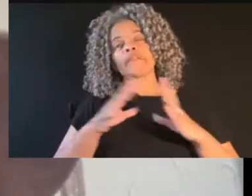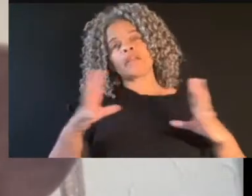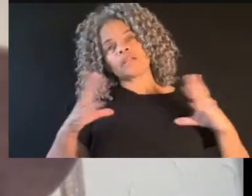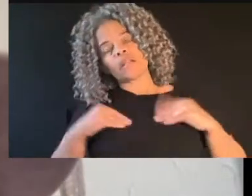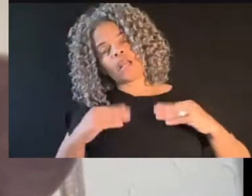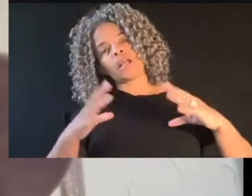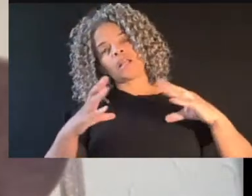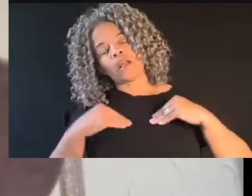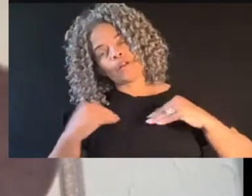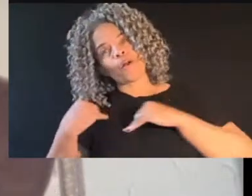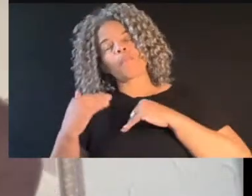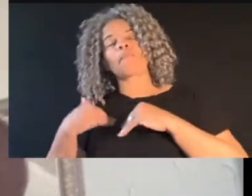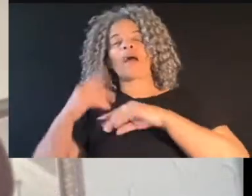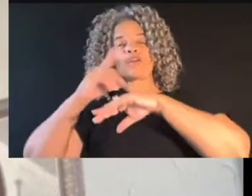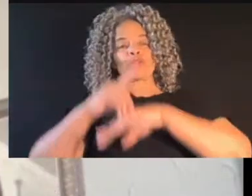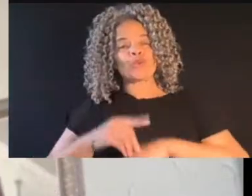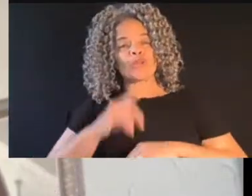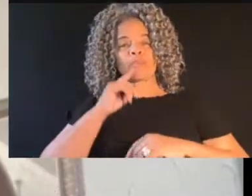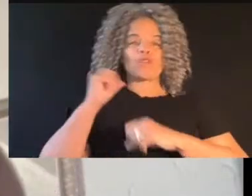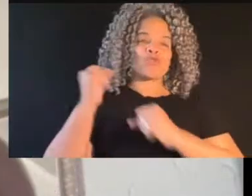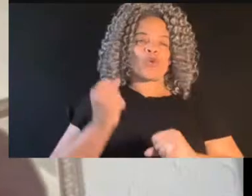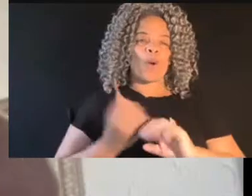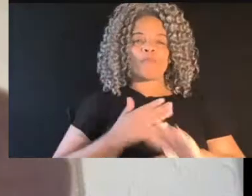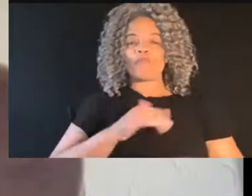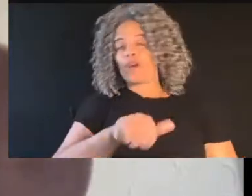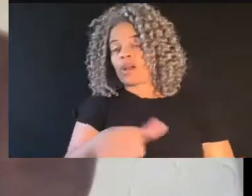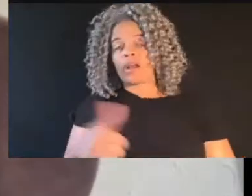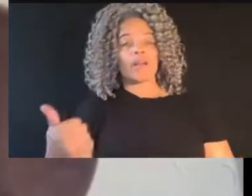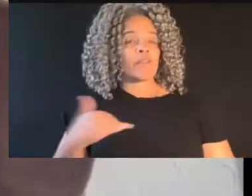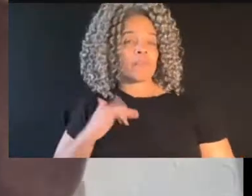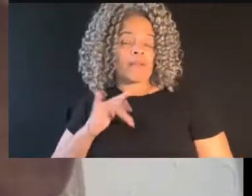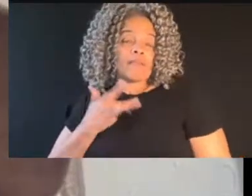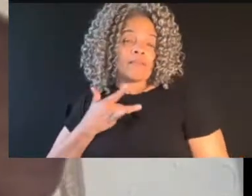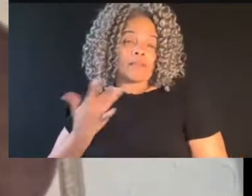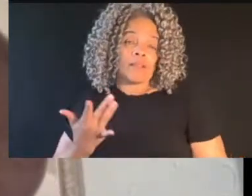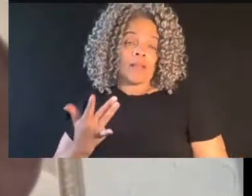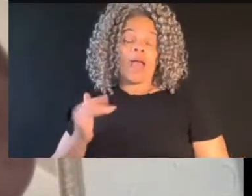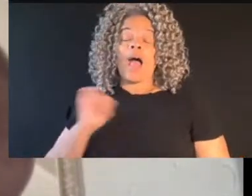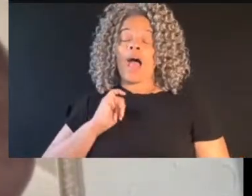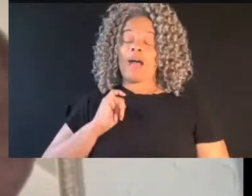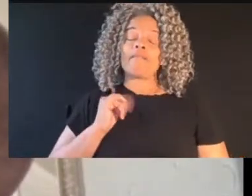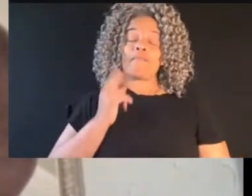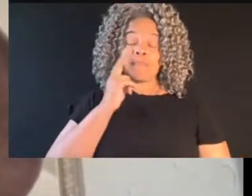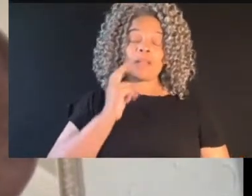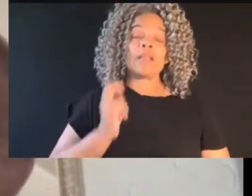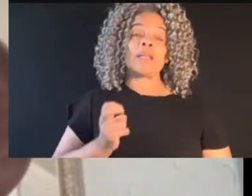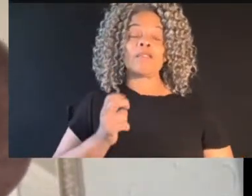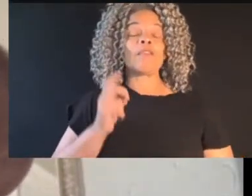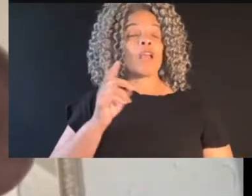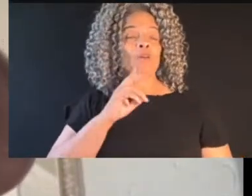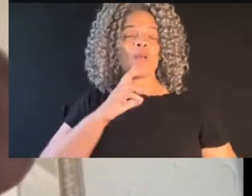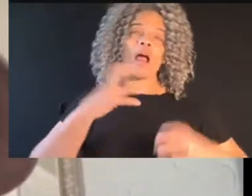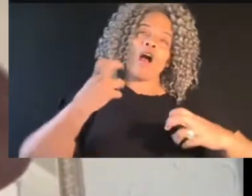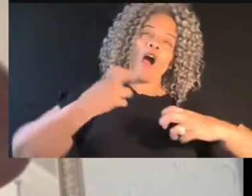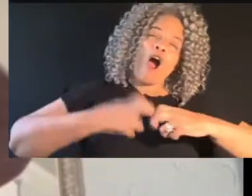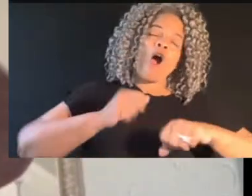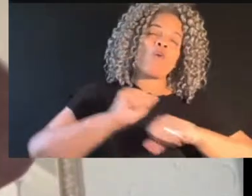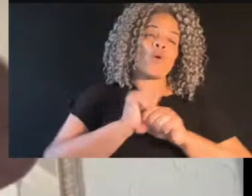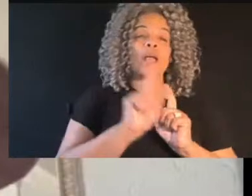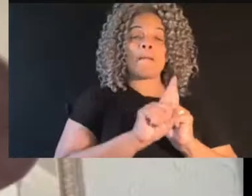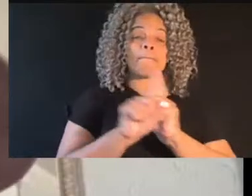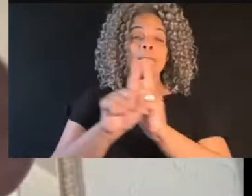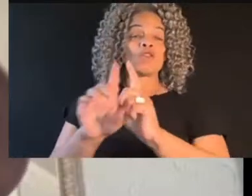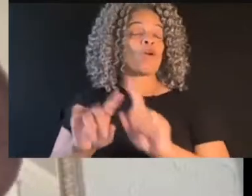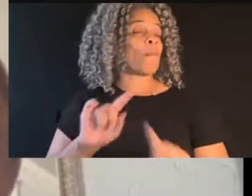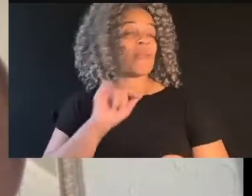core duty to be strong before anything else. And I have come to believe through a lot of hard work and mentors that that's not the best